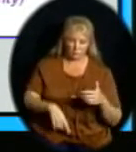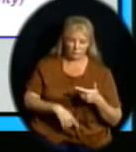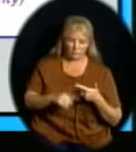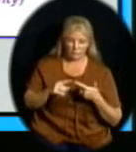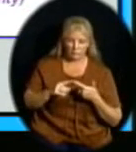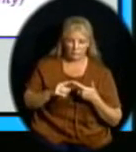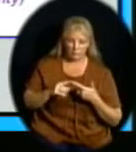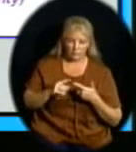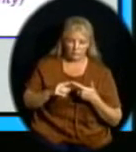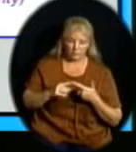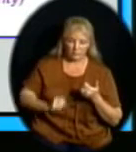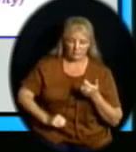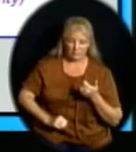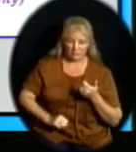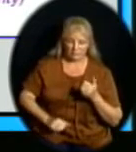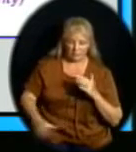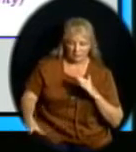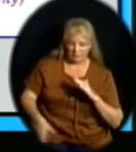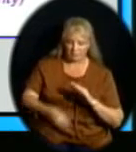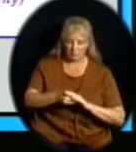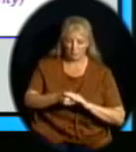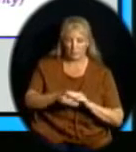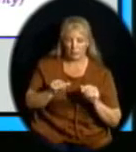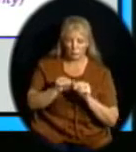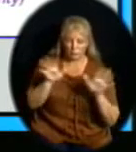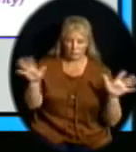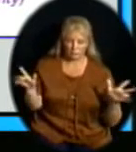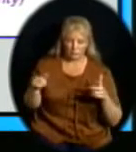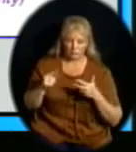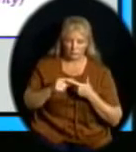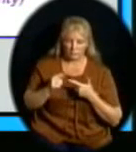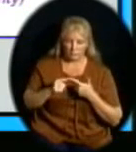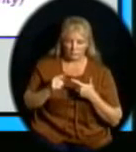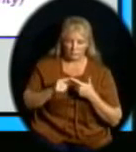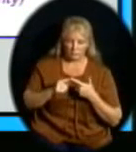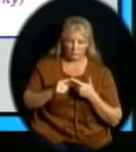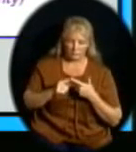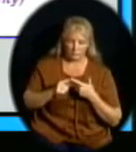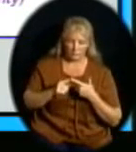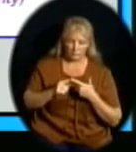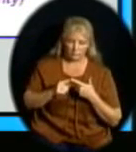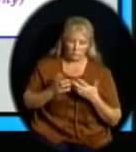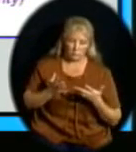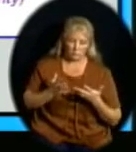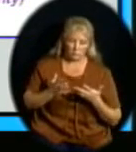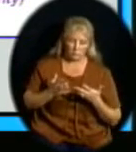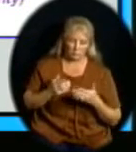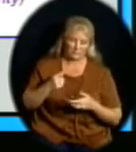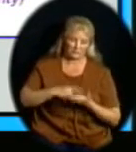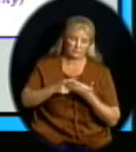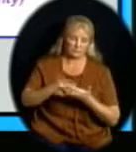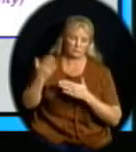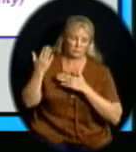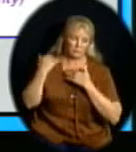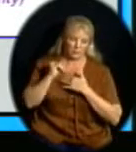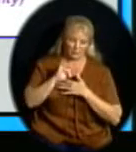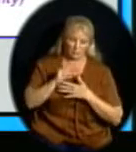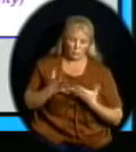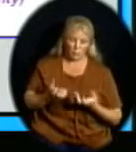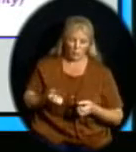factors. The supplemental general, one of the things that was for discussion is whether or not to utilize the full 30%. This budget reflects the